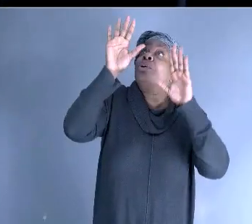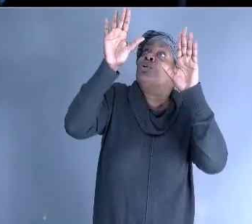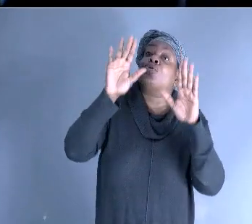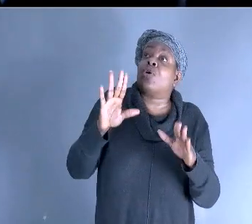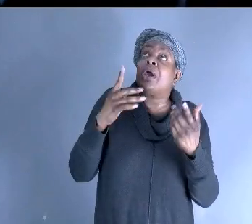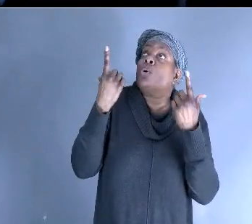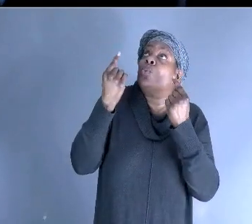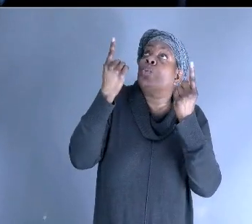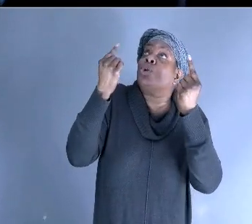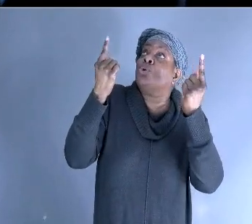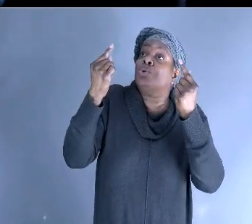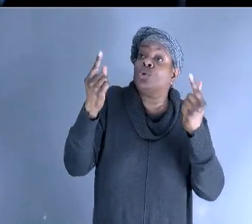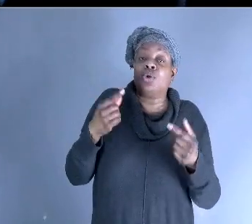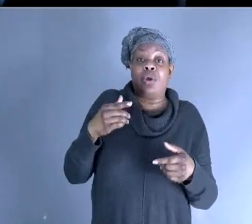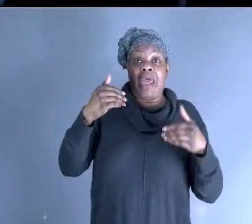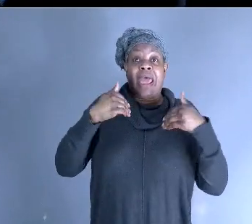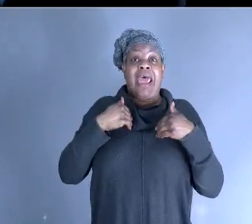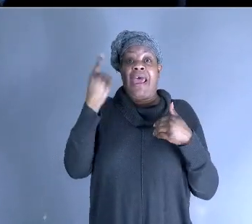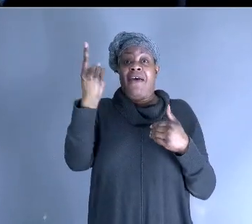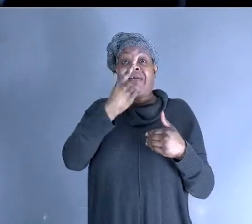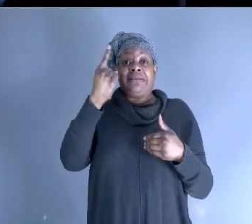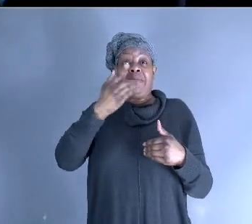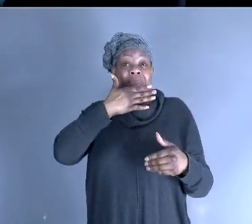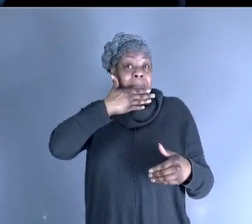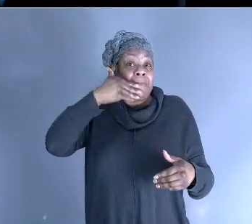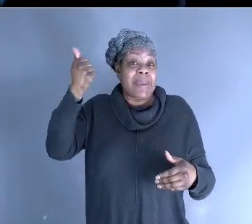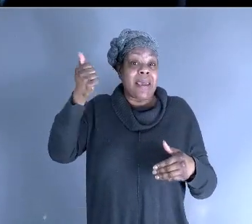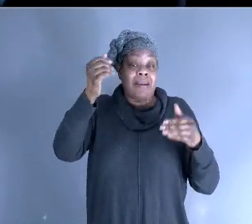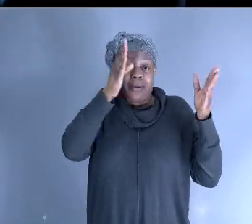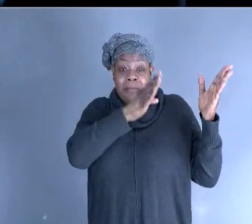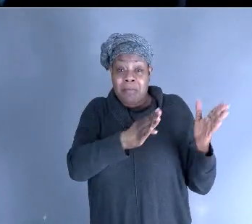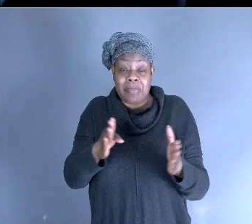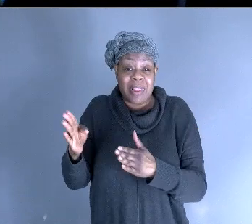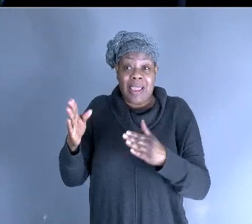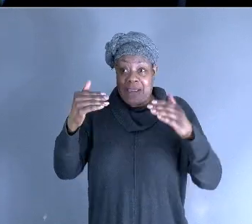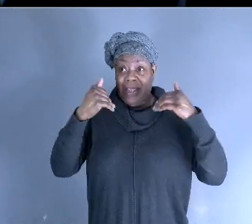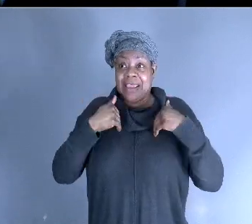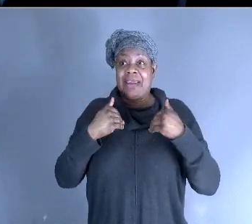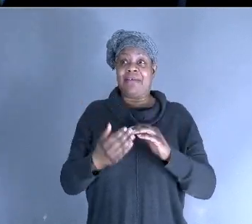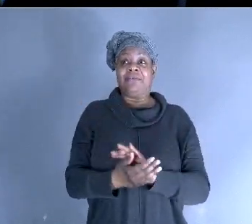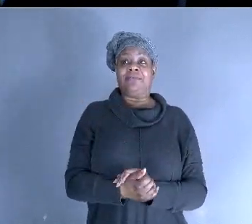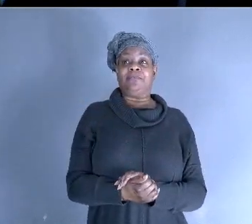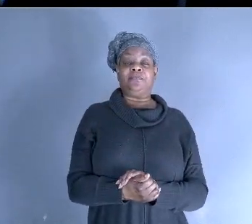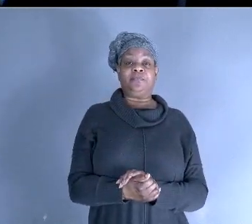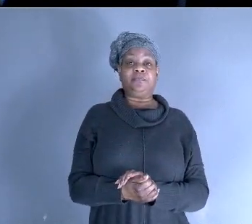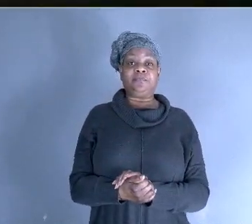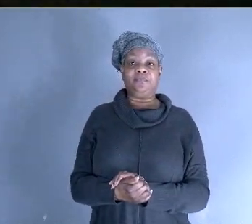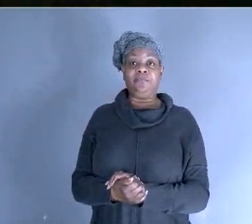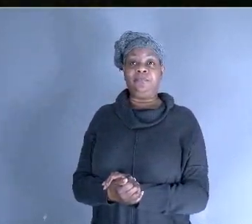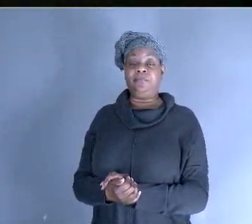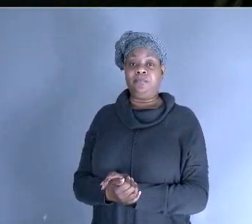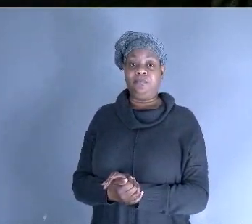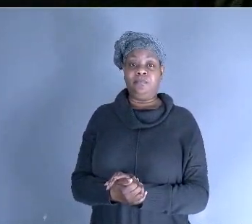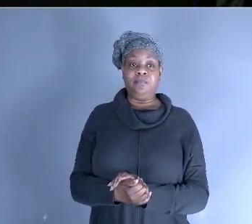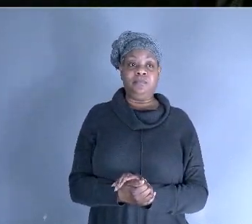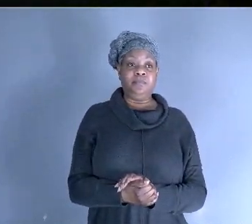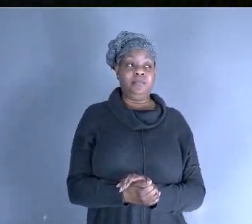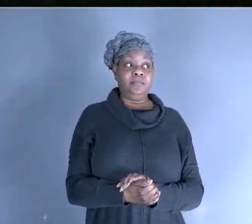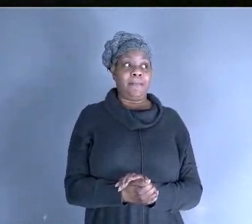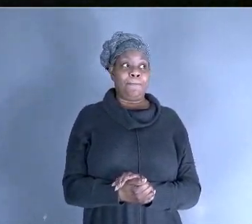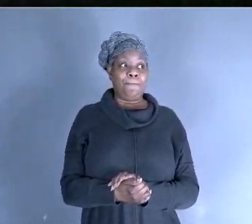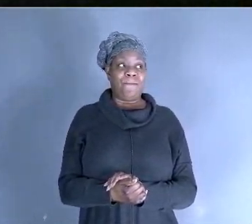greater call a greater plan a greater move that you have for us